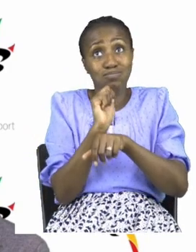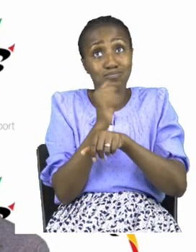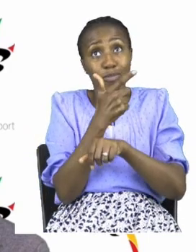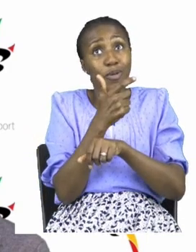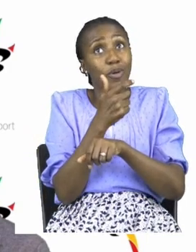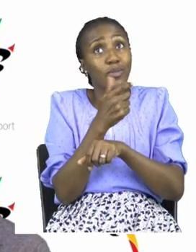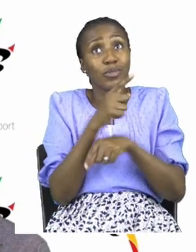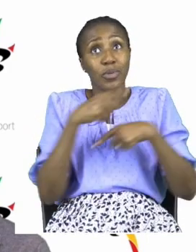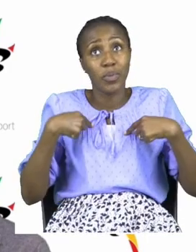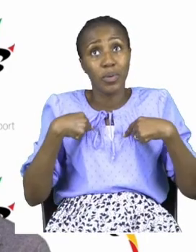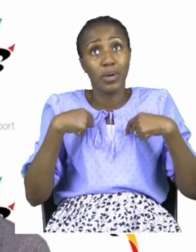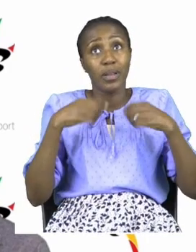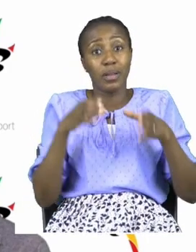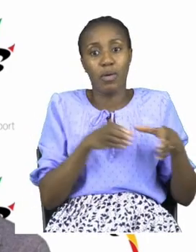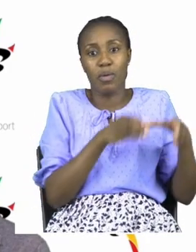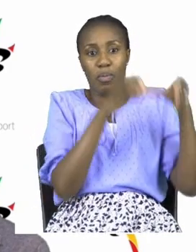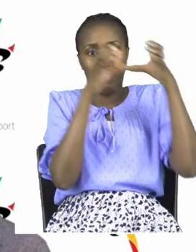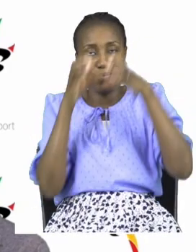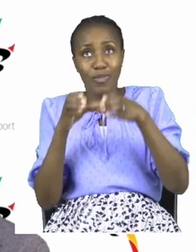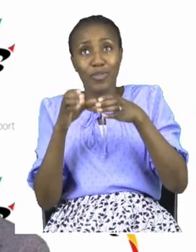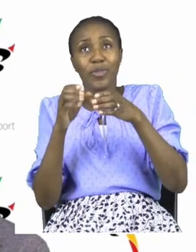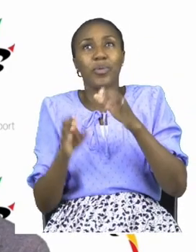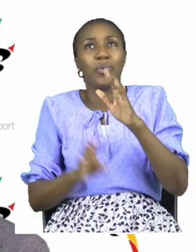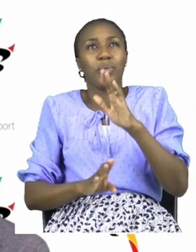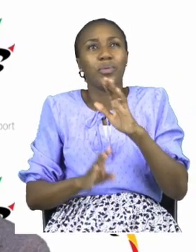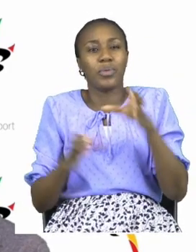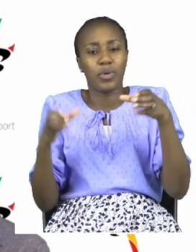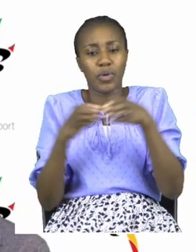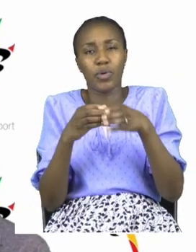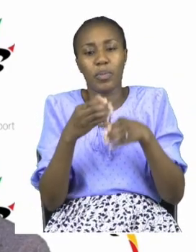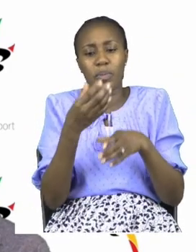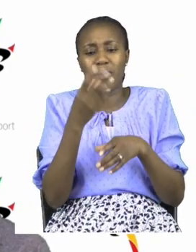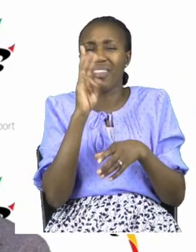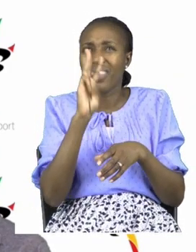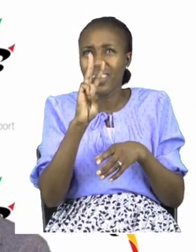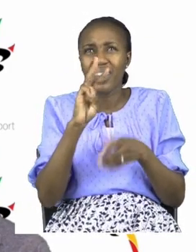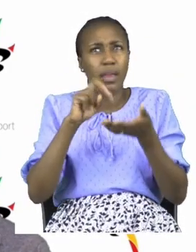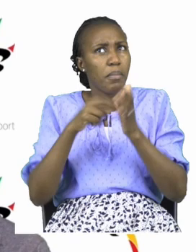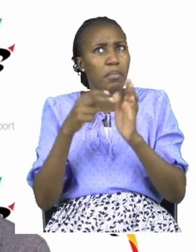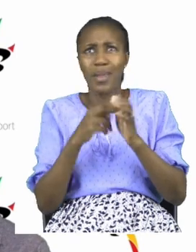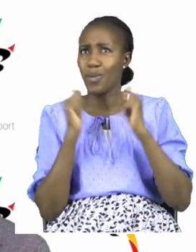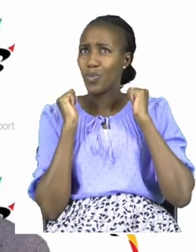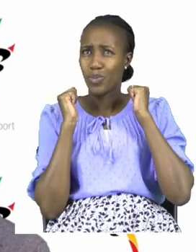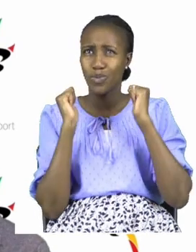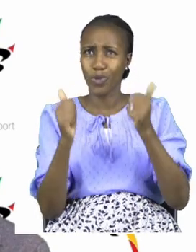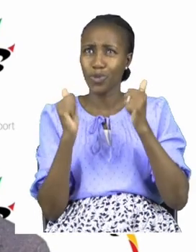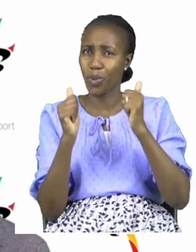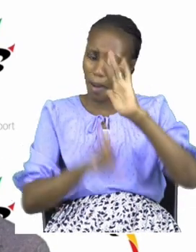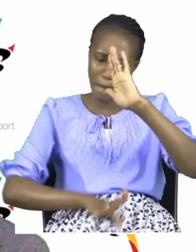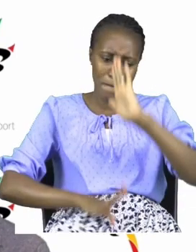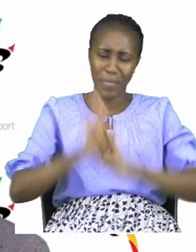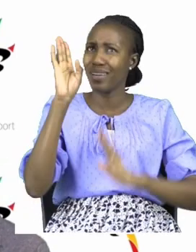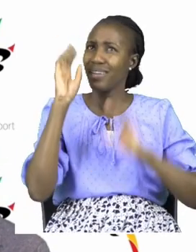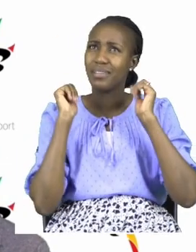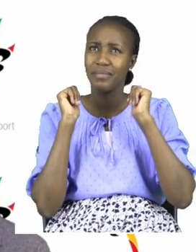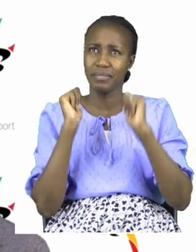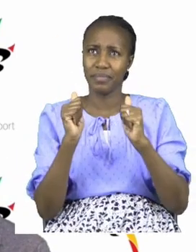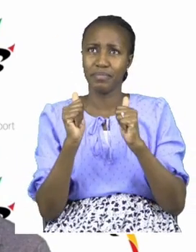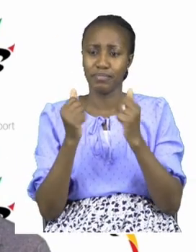3 next year. So that's probably our best achievement this year. Our junior